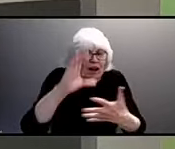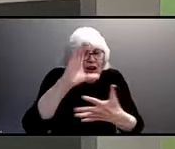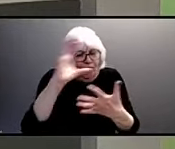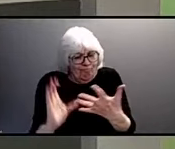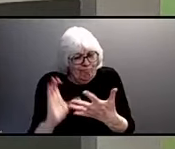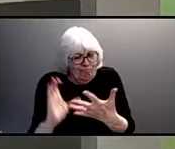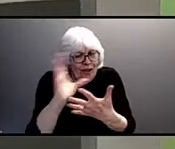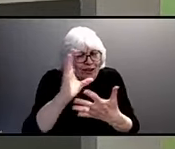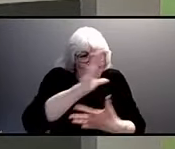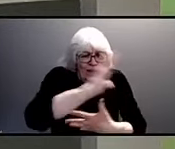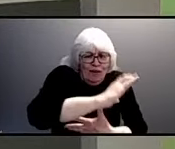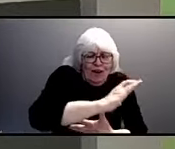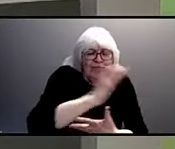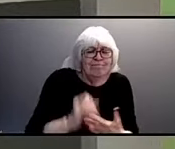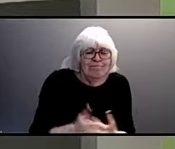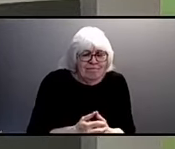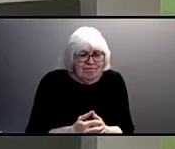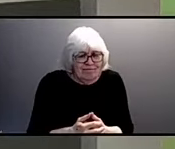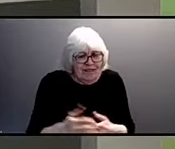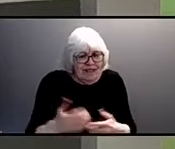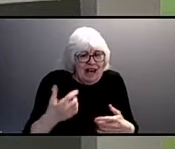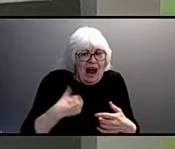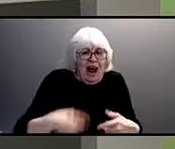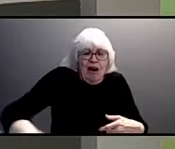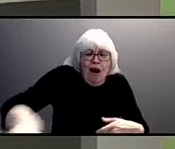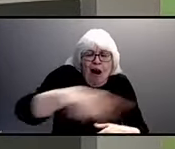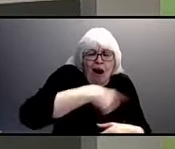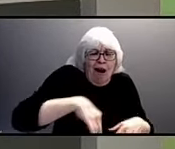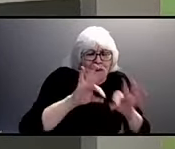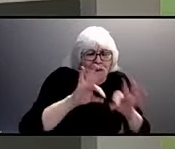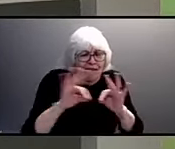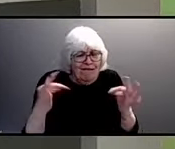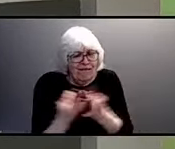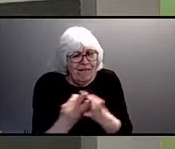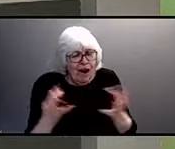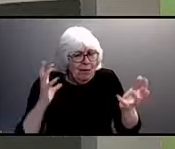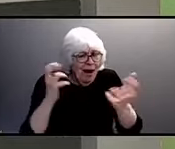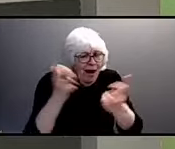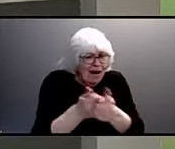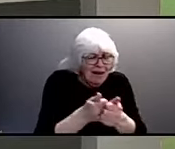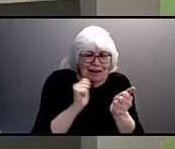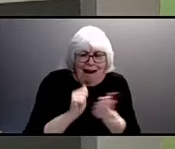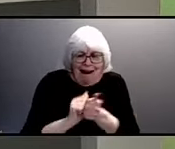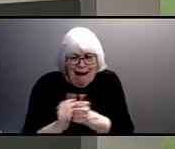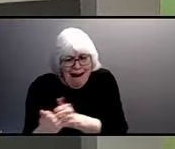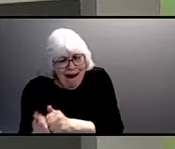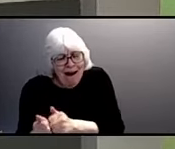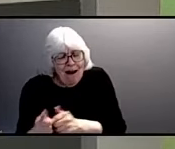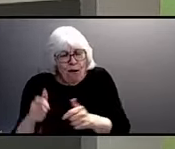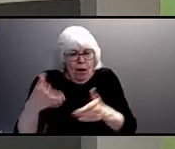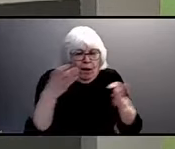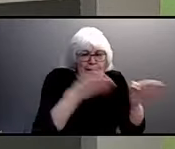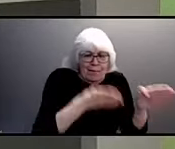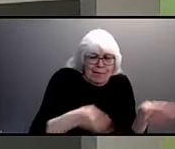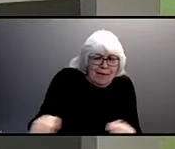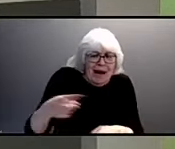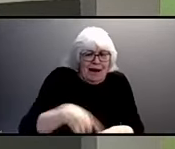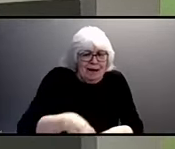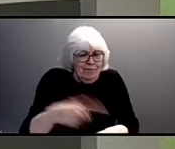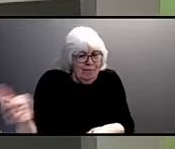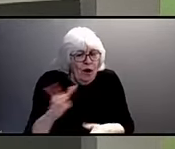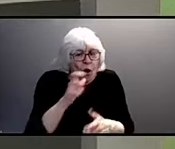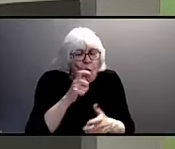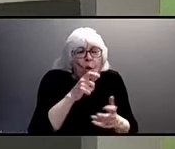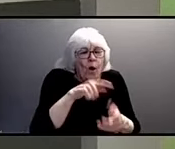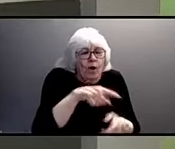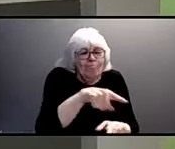How will families be kept up to date? We have a plan, particularly for those most directly affected, that we want to deal